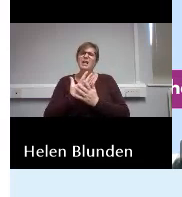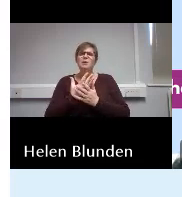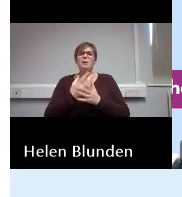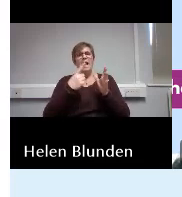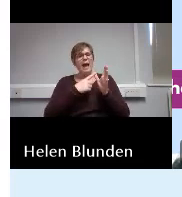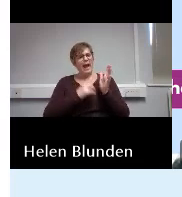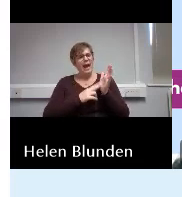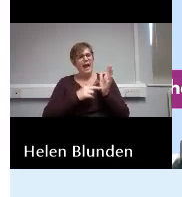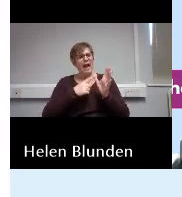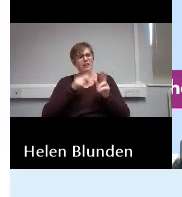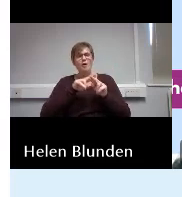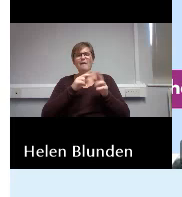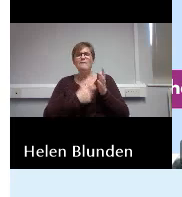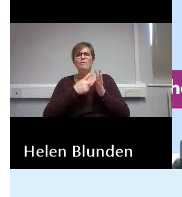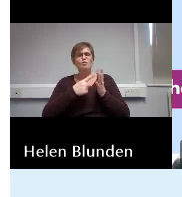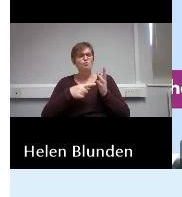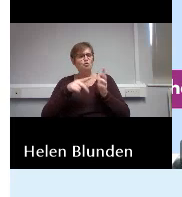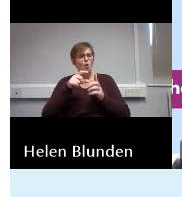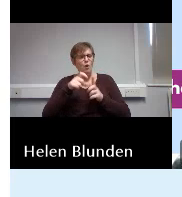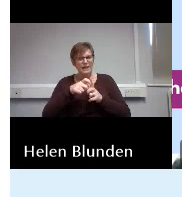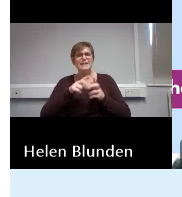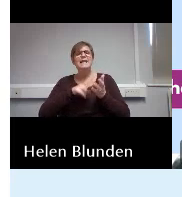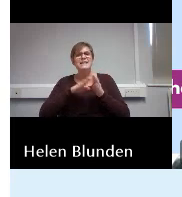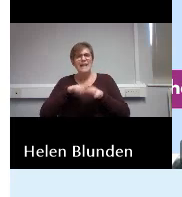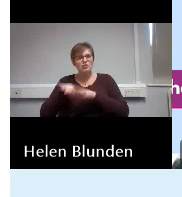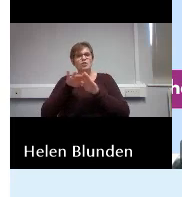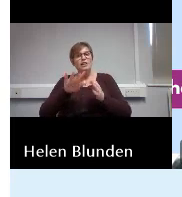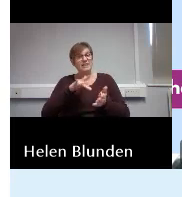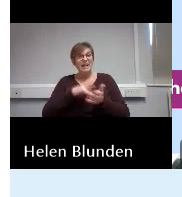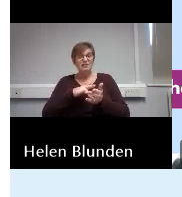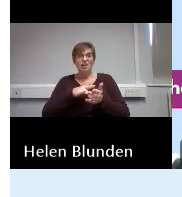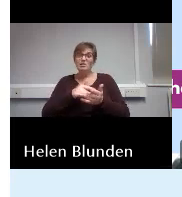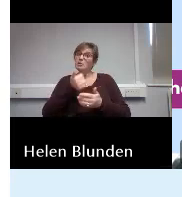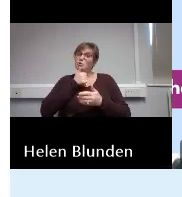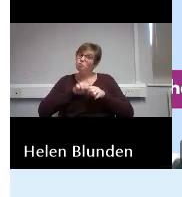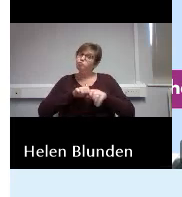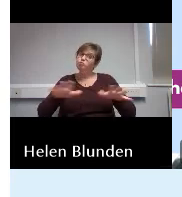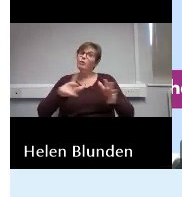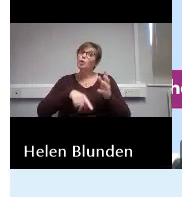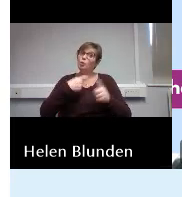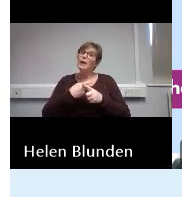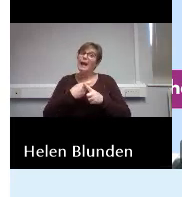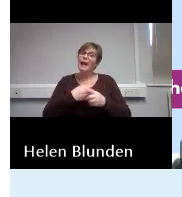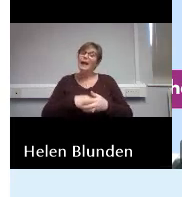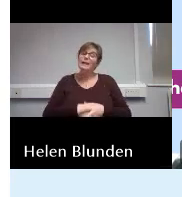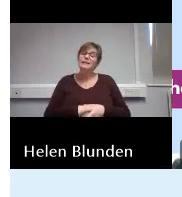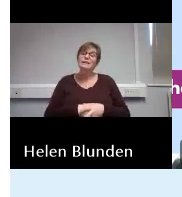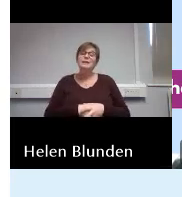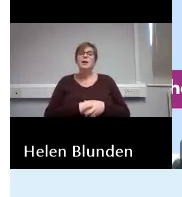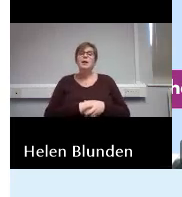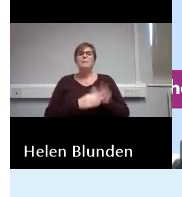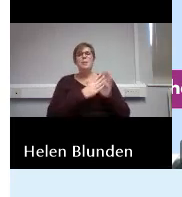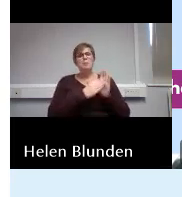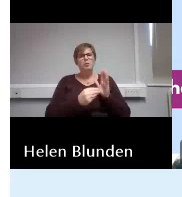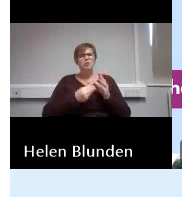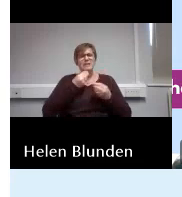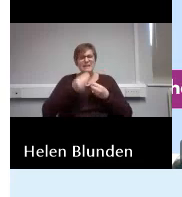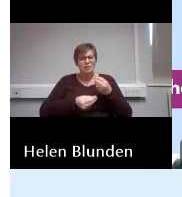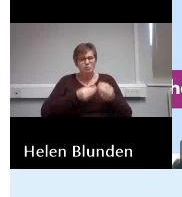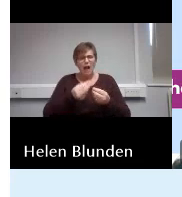Freud National Centre for Children and Families, and it's widely used across the UK. The model describes children in